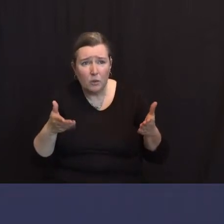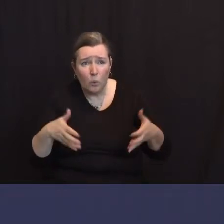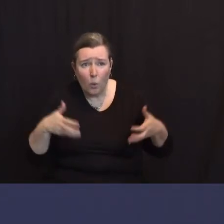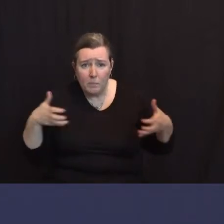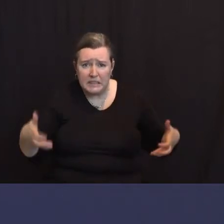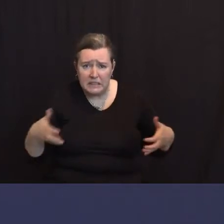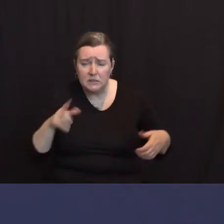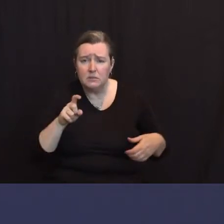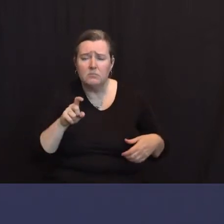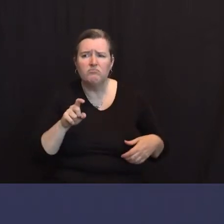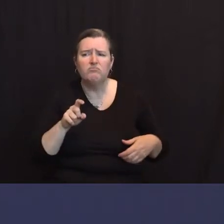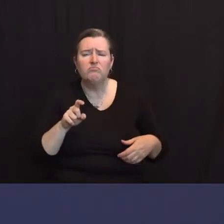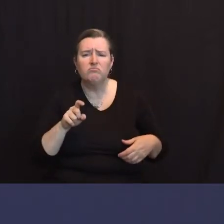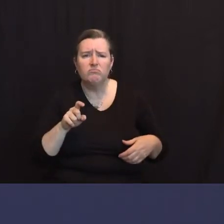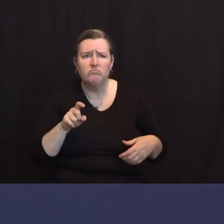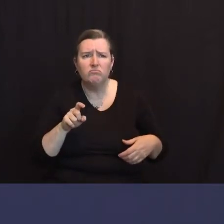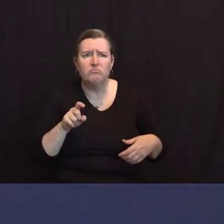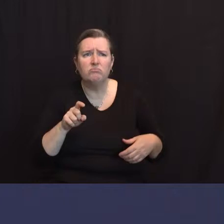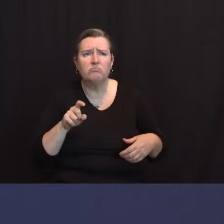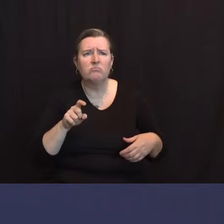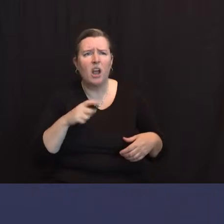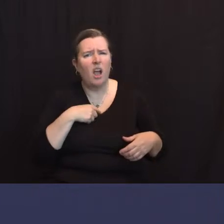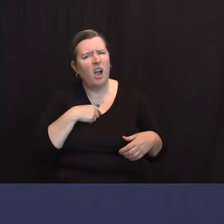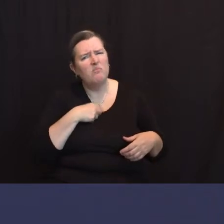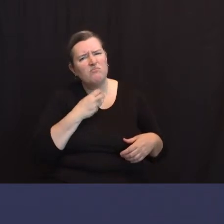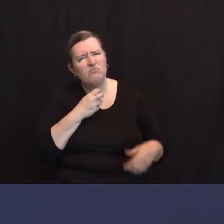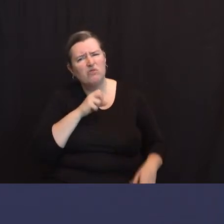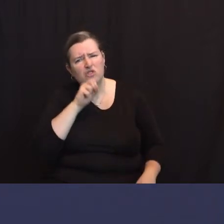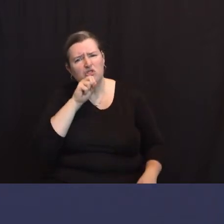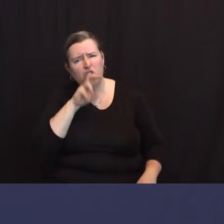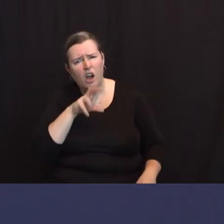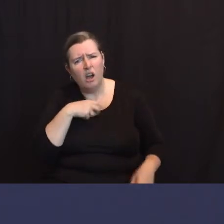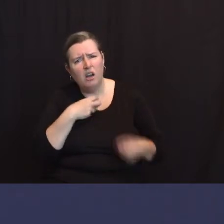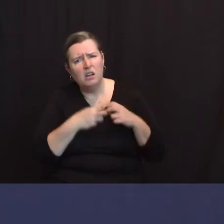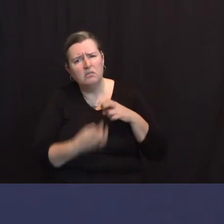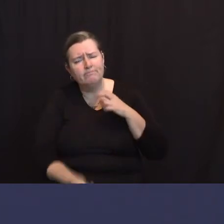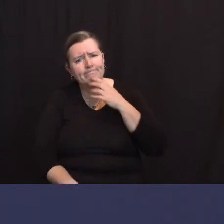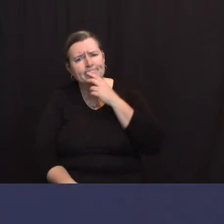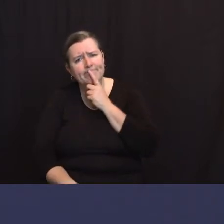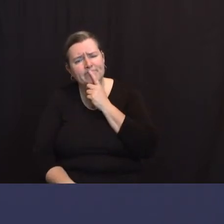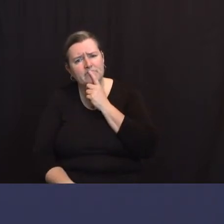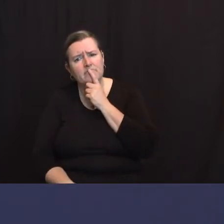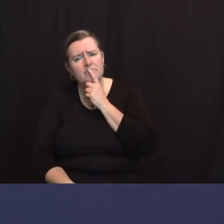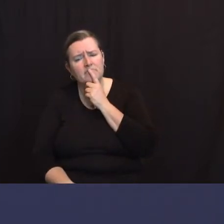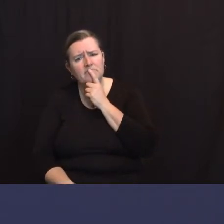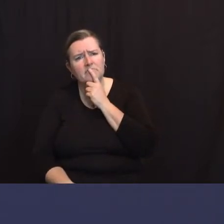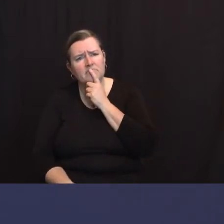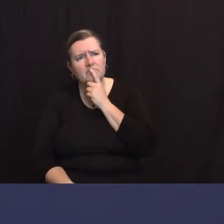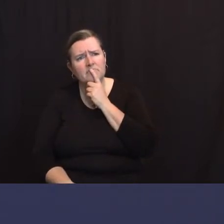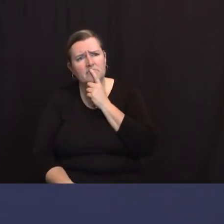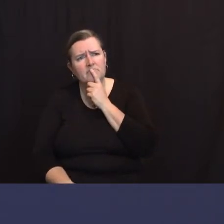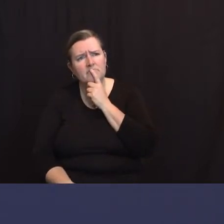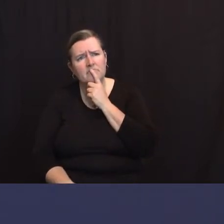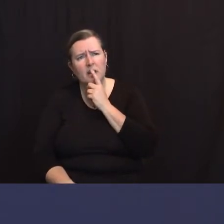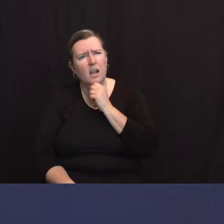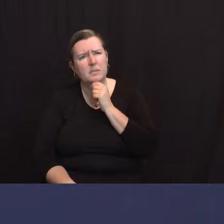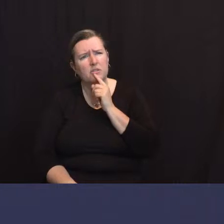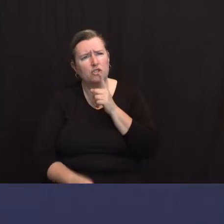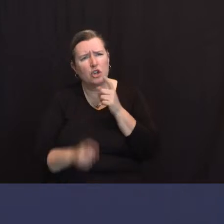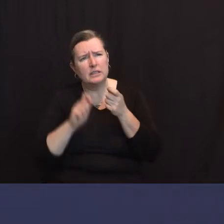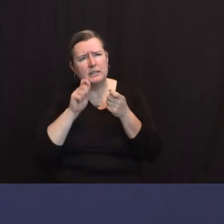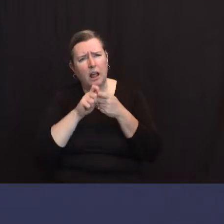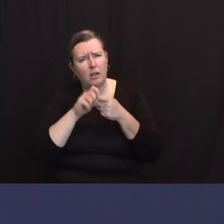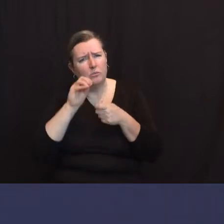That takes my breath away in and of itself, so I'm having trouble getting over that. But I'm not sure what the exact percentage is, and some of that's